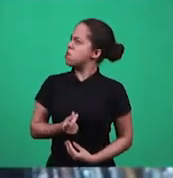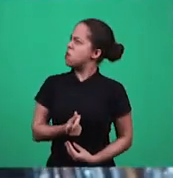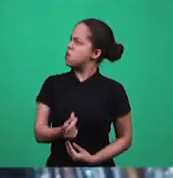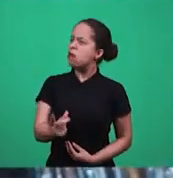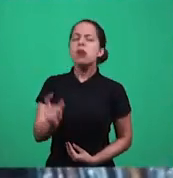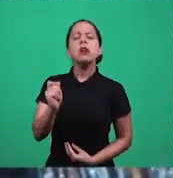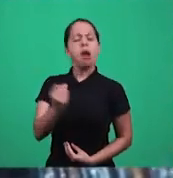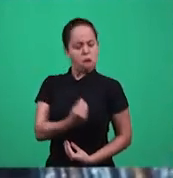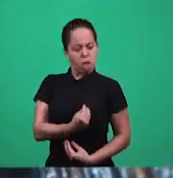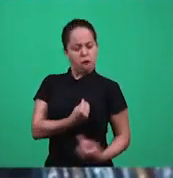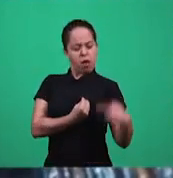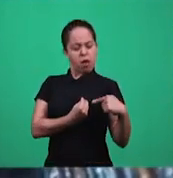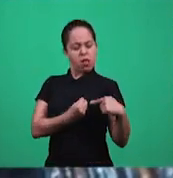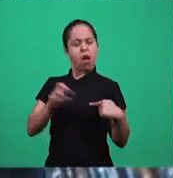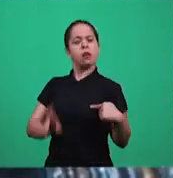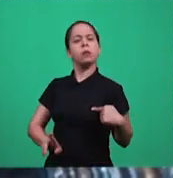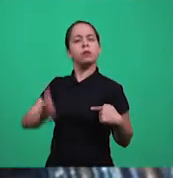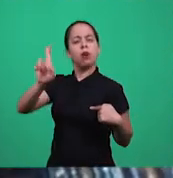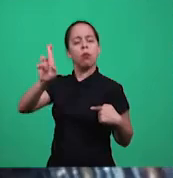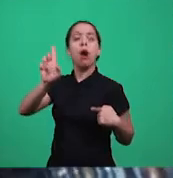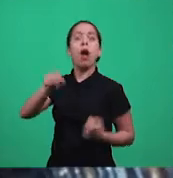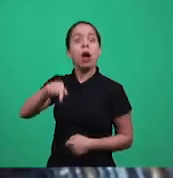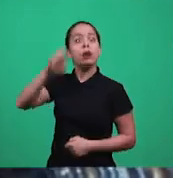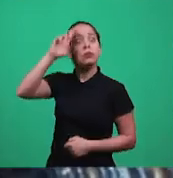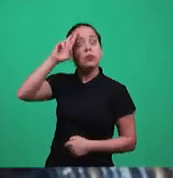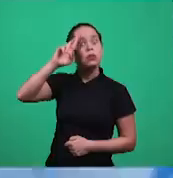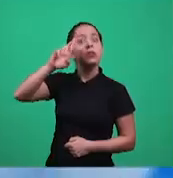The life, the great author, Lord.